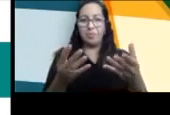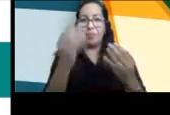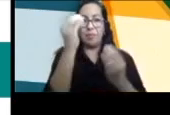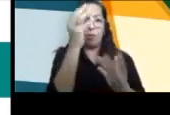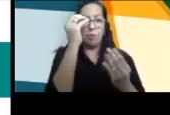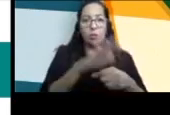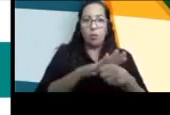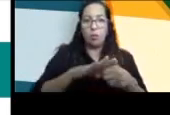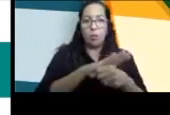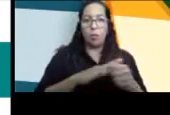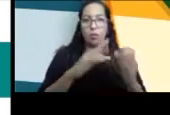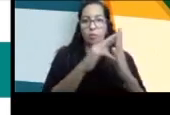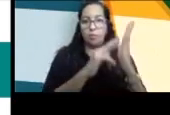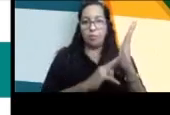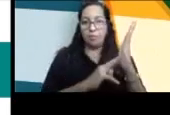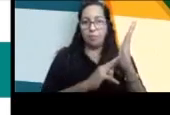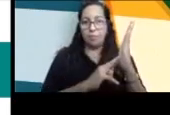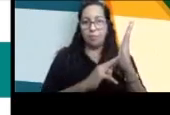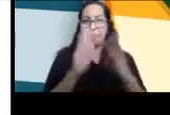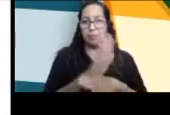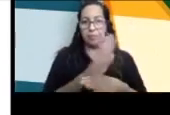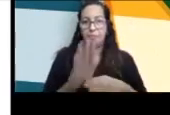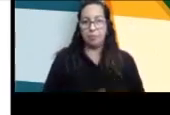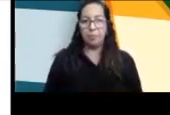local registered businesses.